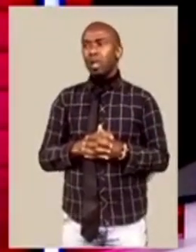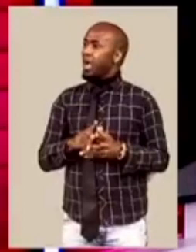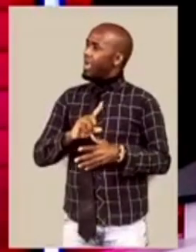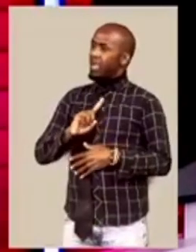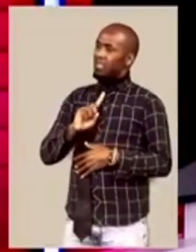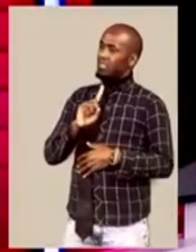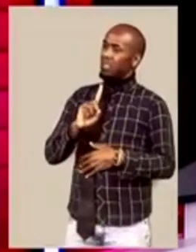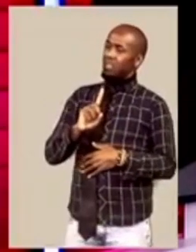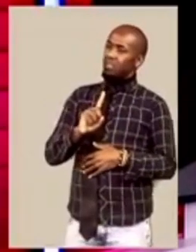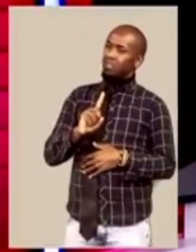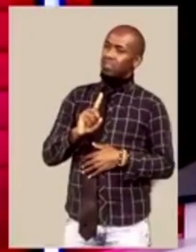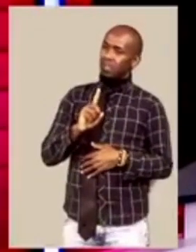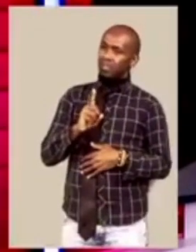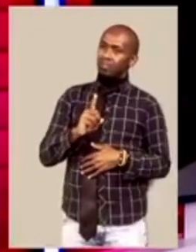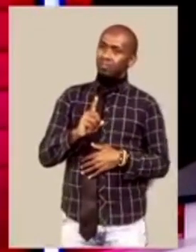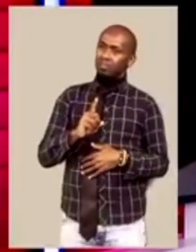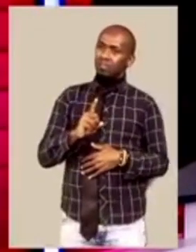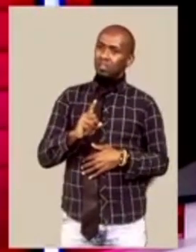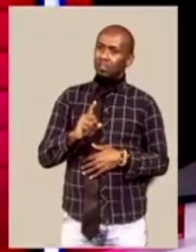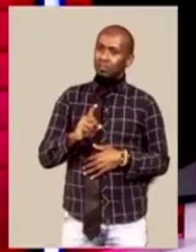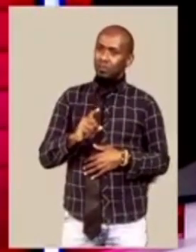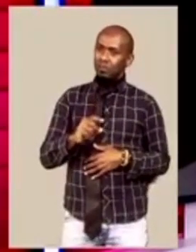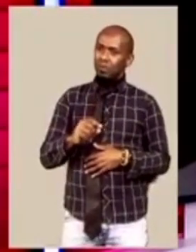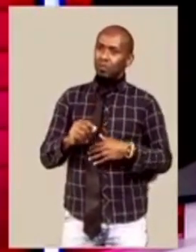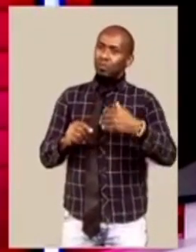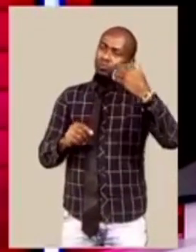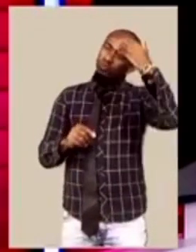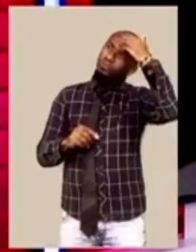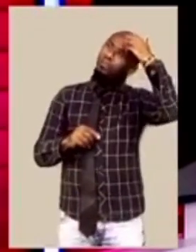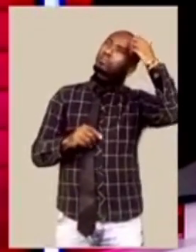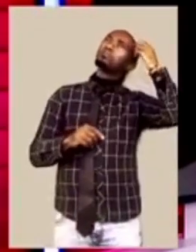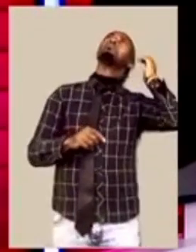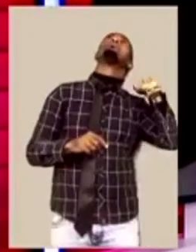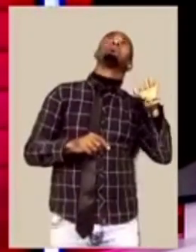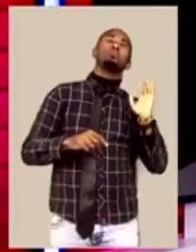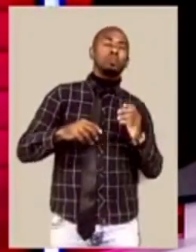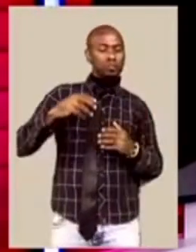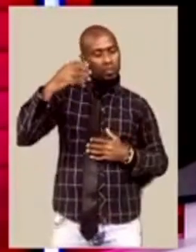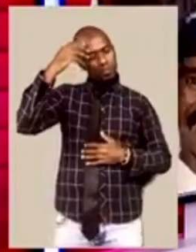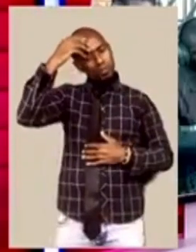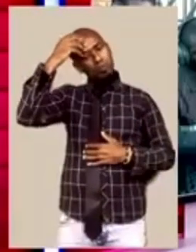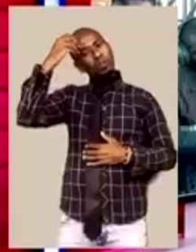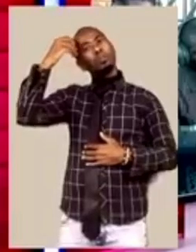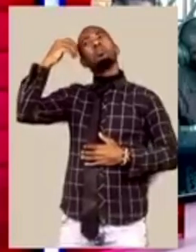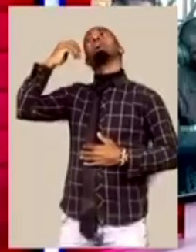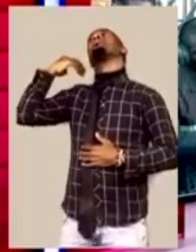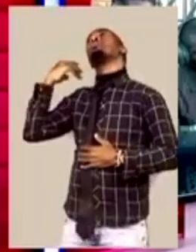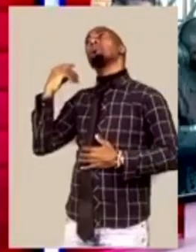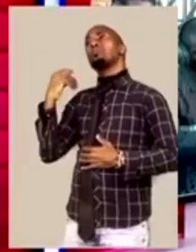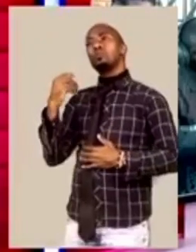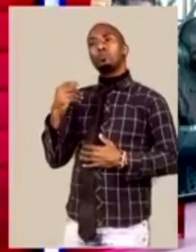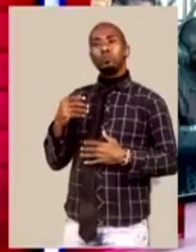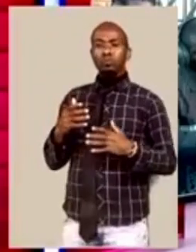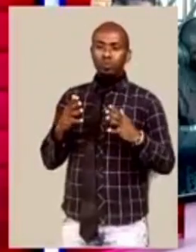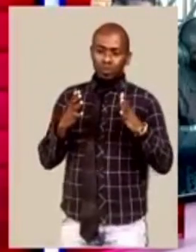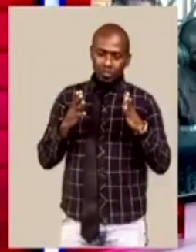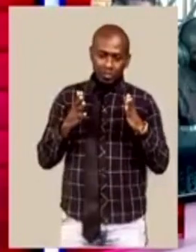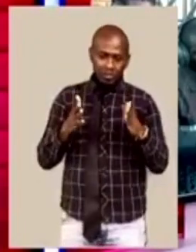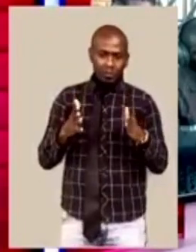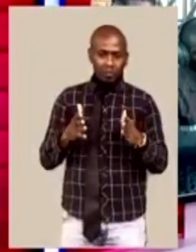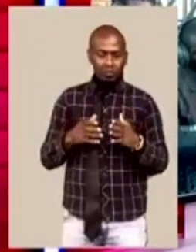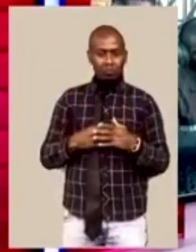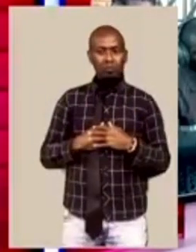know that I'm a Shemme. So, so I said that the South